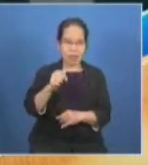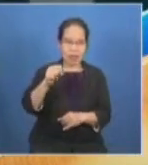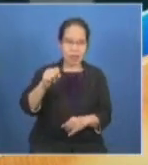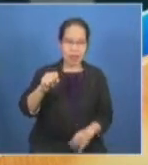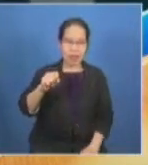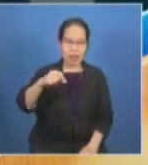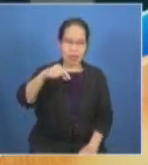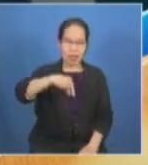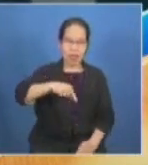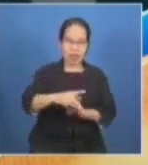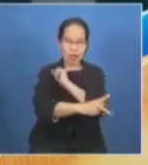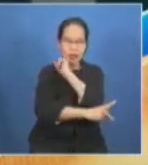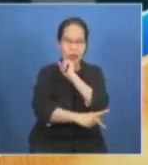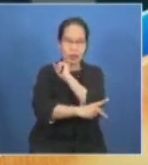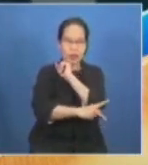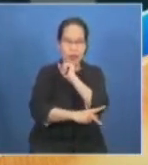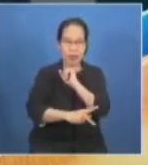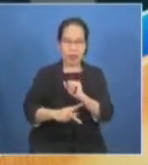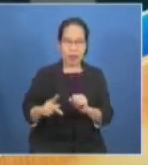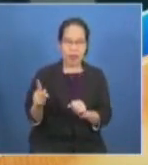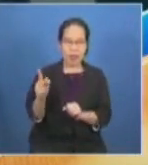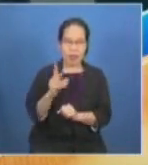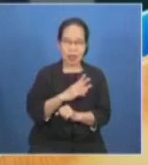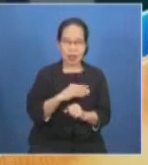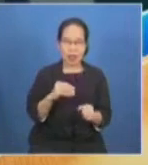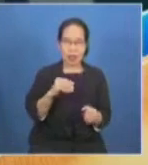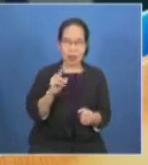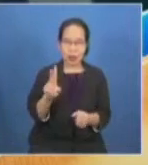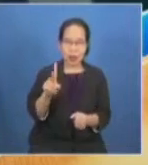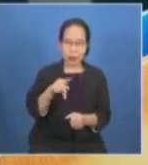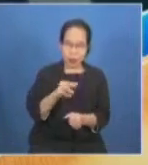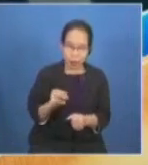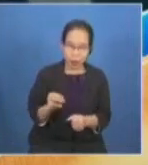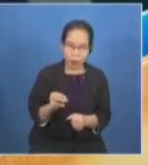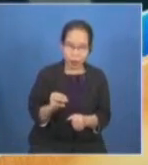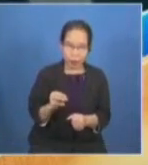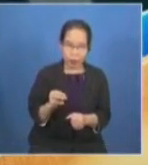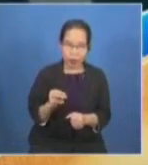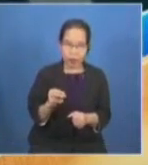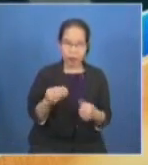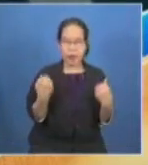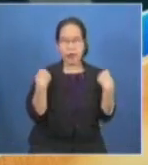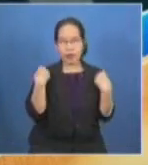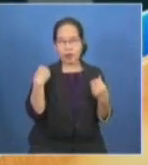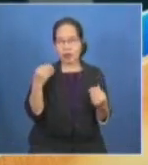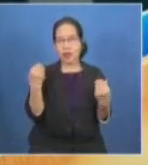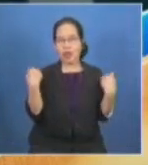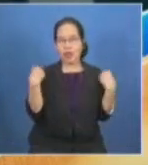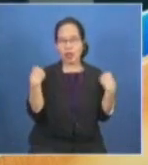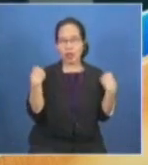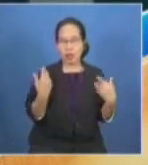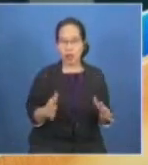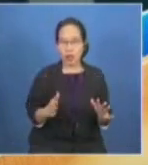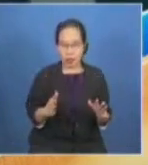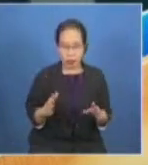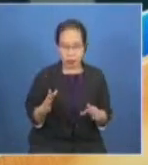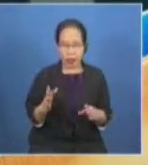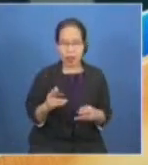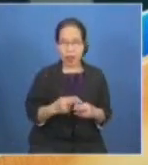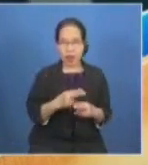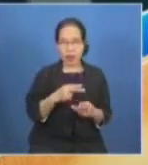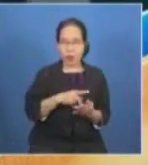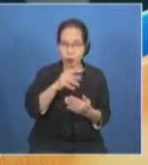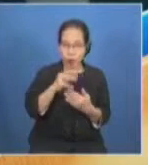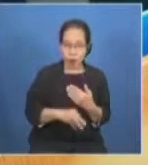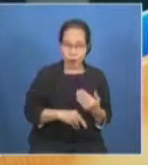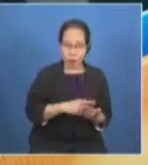in at around 2 p.m., we had a short program for our fellow